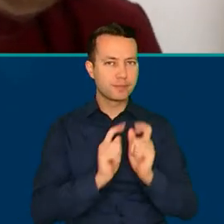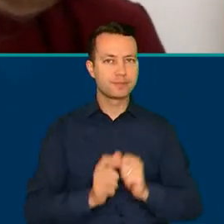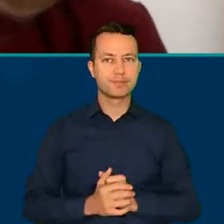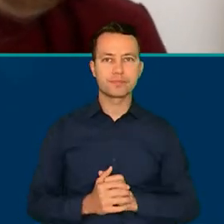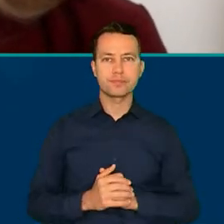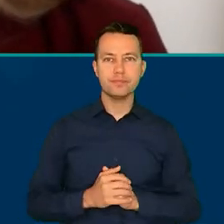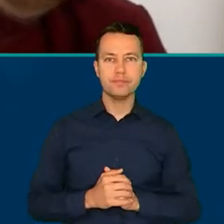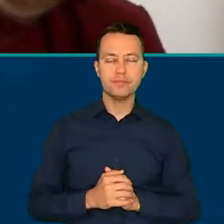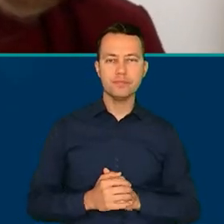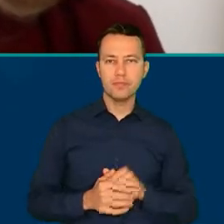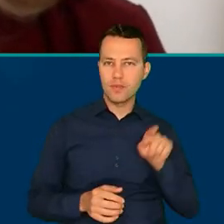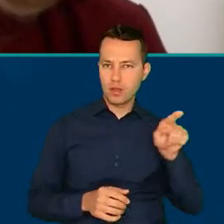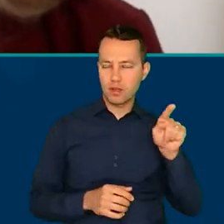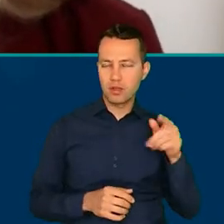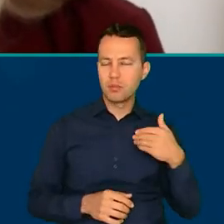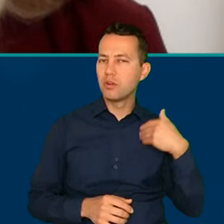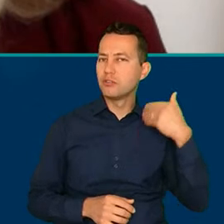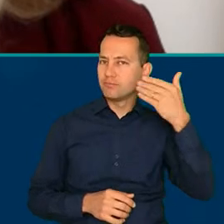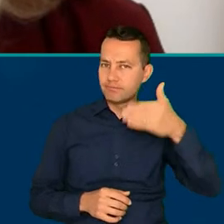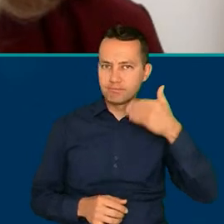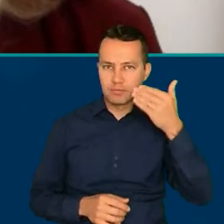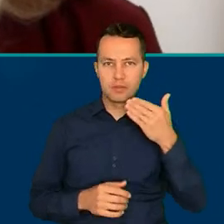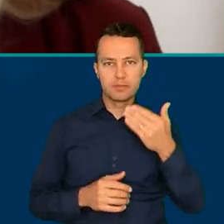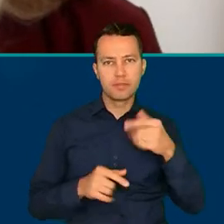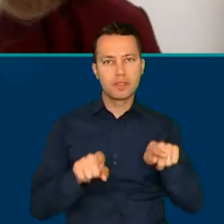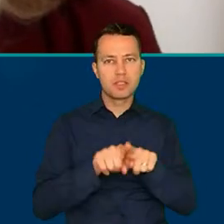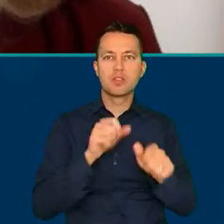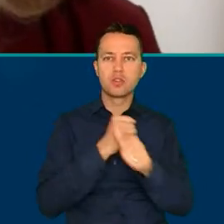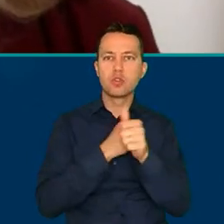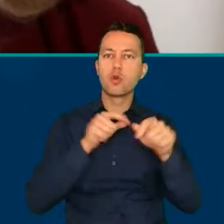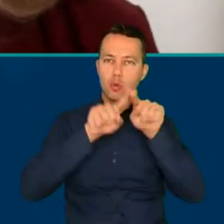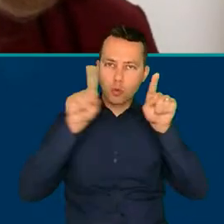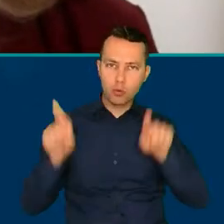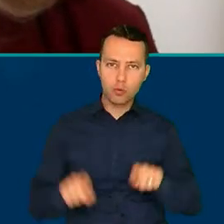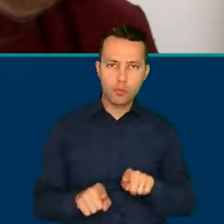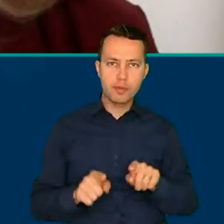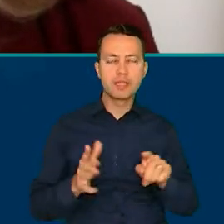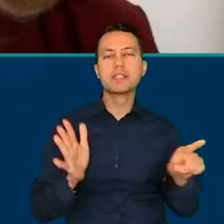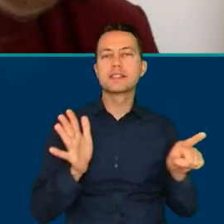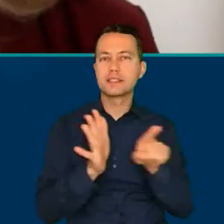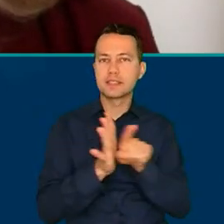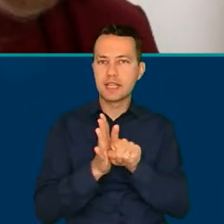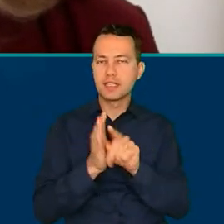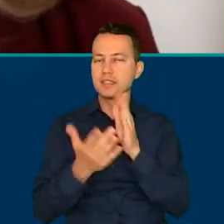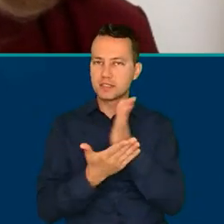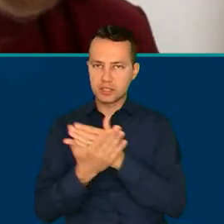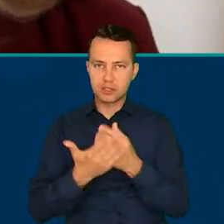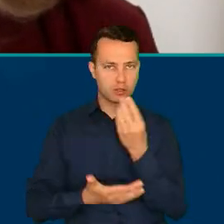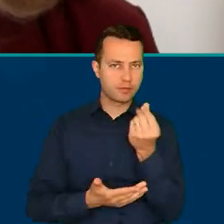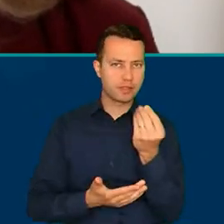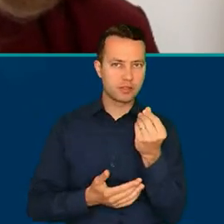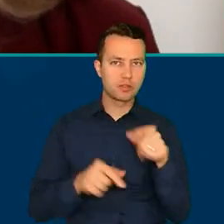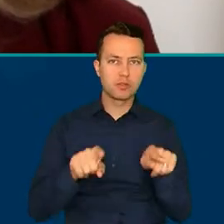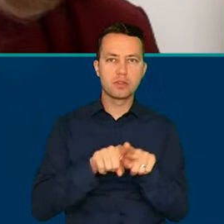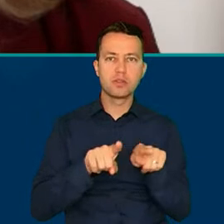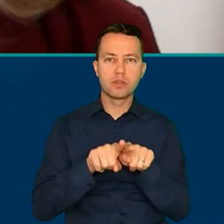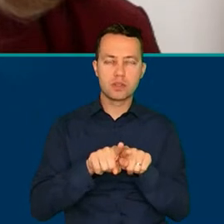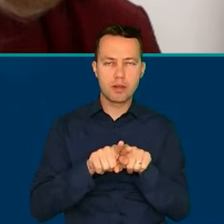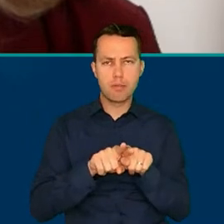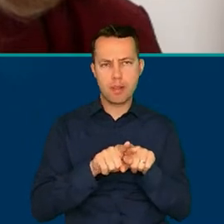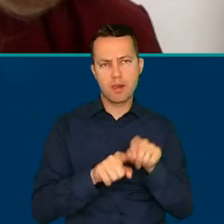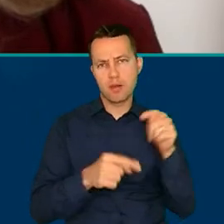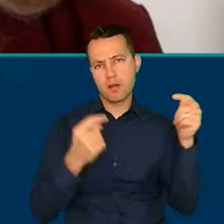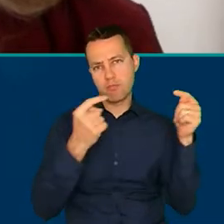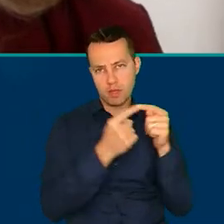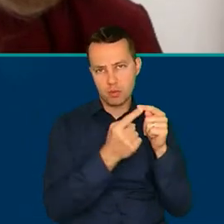she presented back then a document targeting the finance sector, namely a document targeting